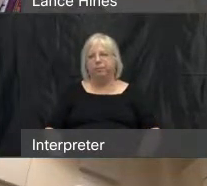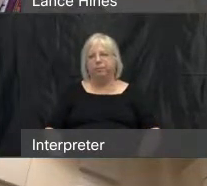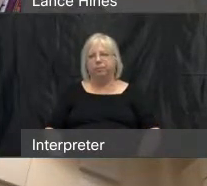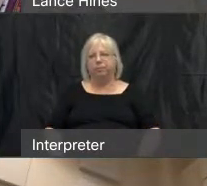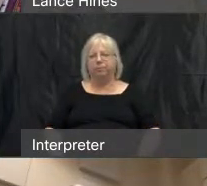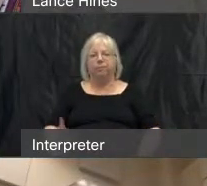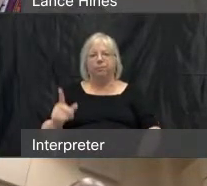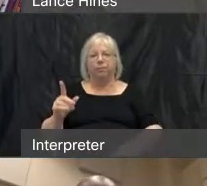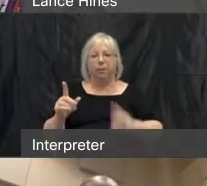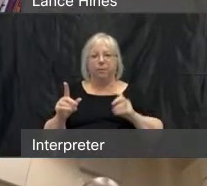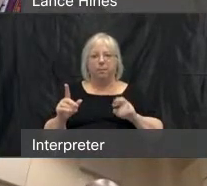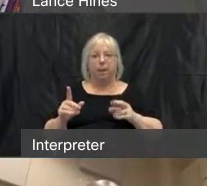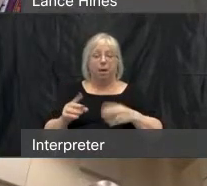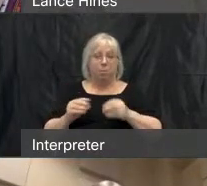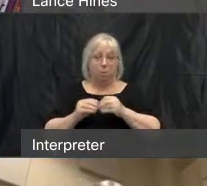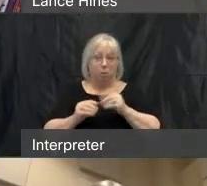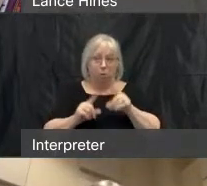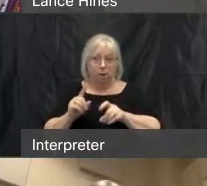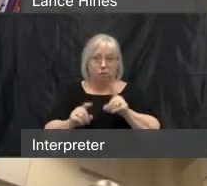Any more questions?